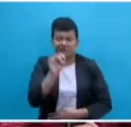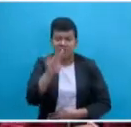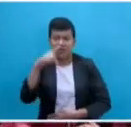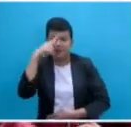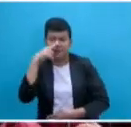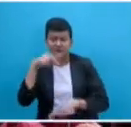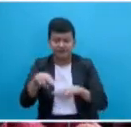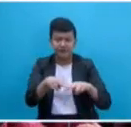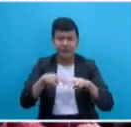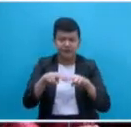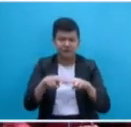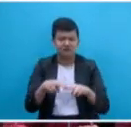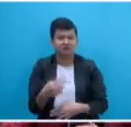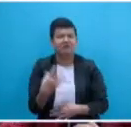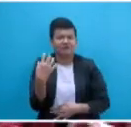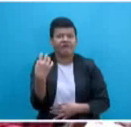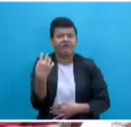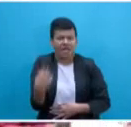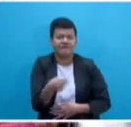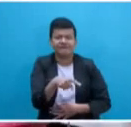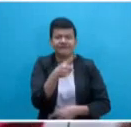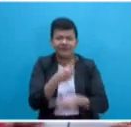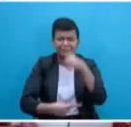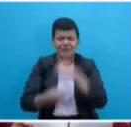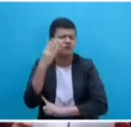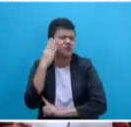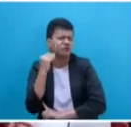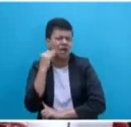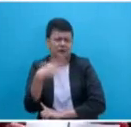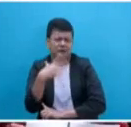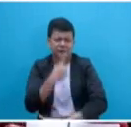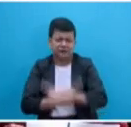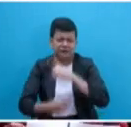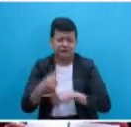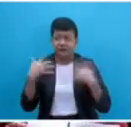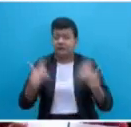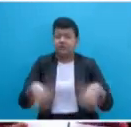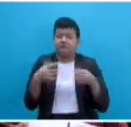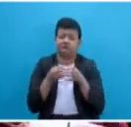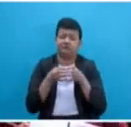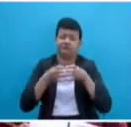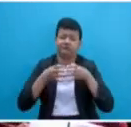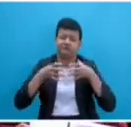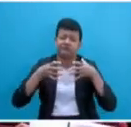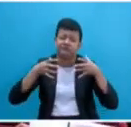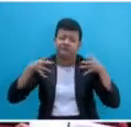are living with diabetes. You said it was an alarming statistic. You said it was an alarming